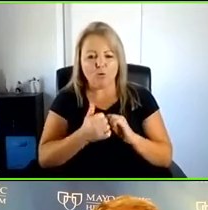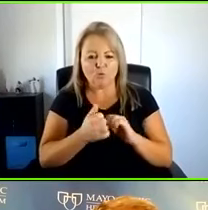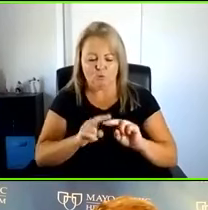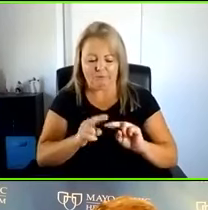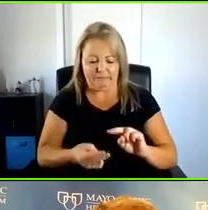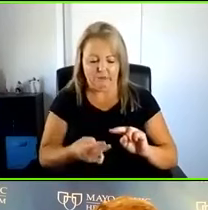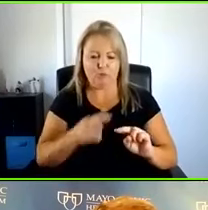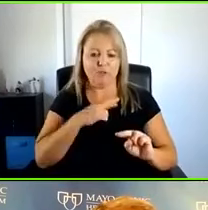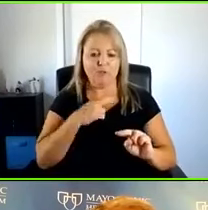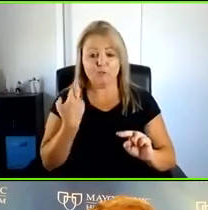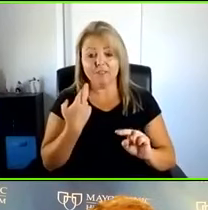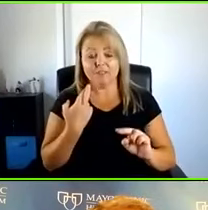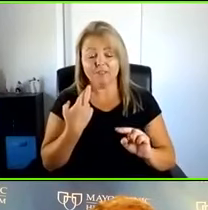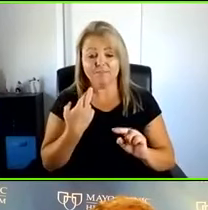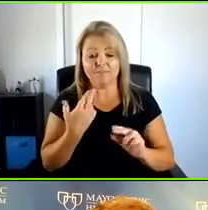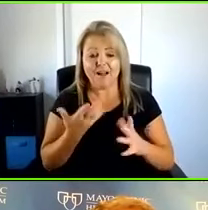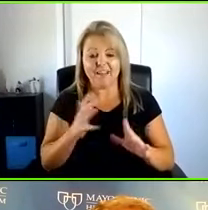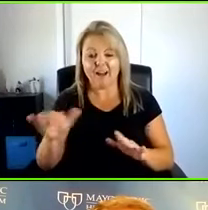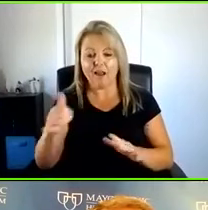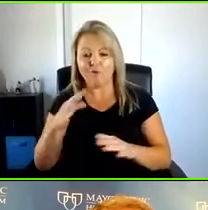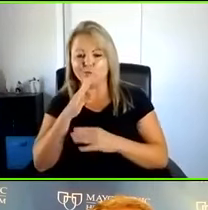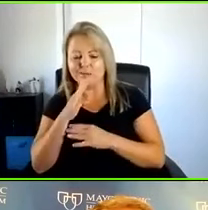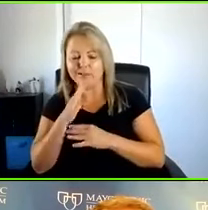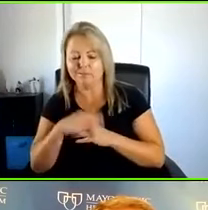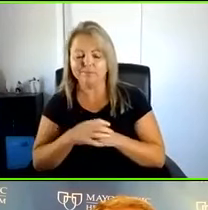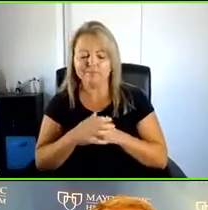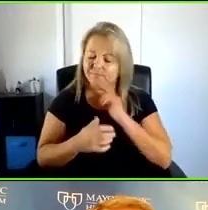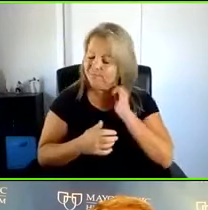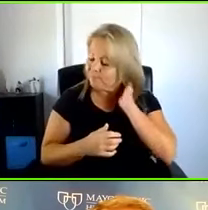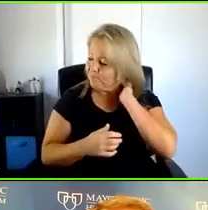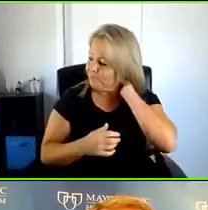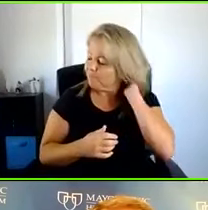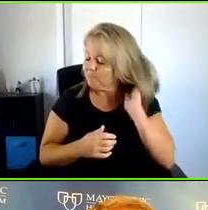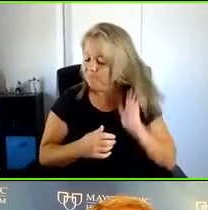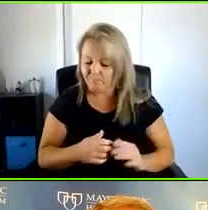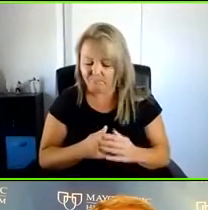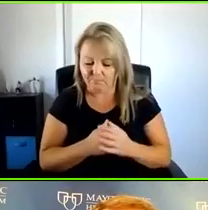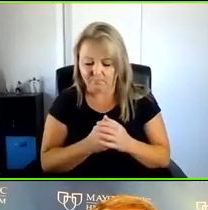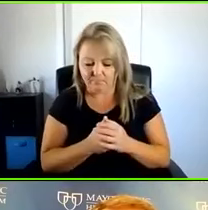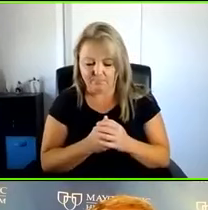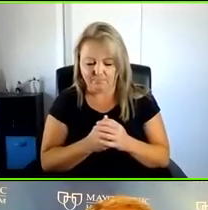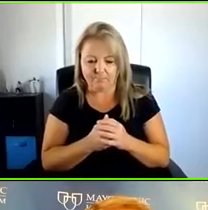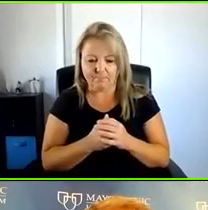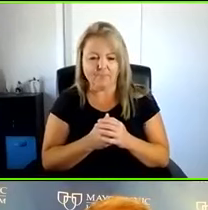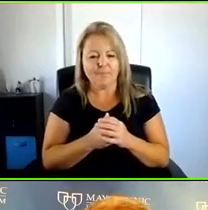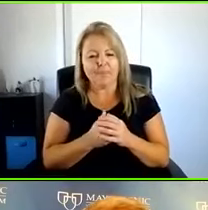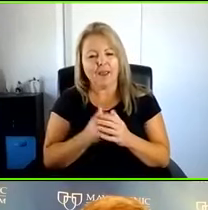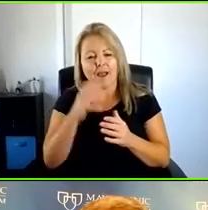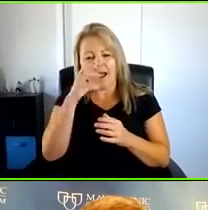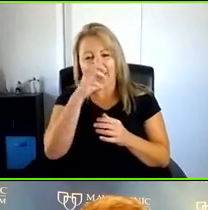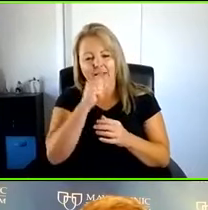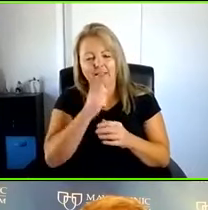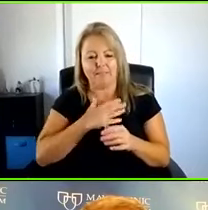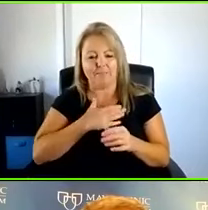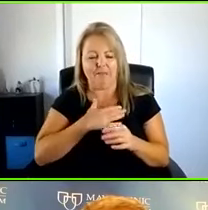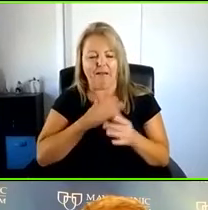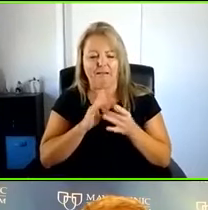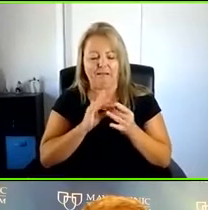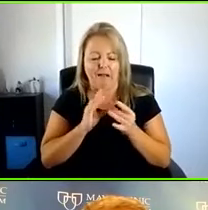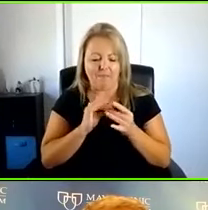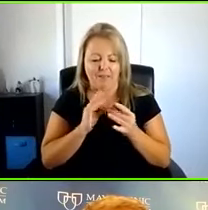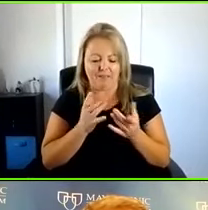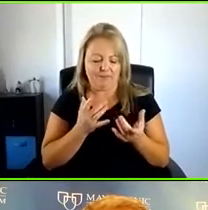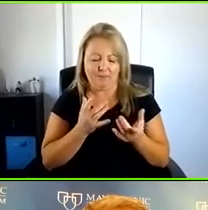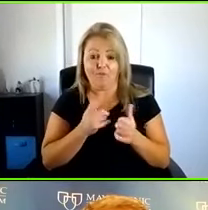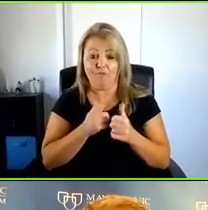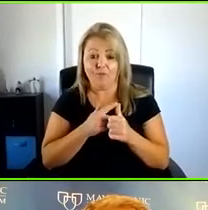risk. So I'll let others speak to that as well. And I guess my comment would be,